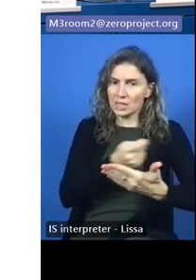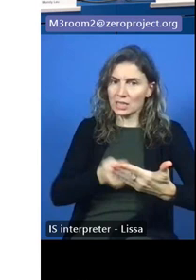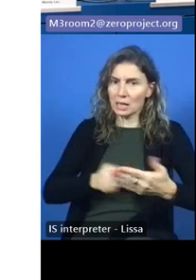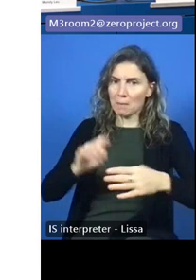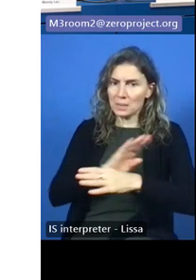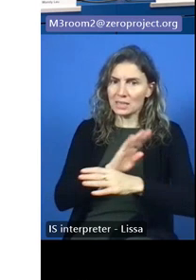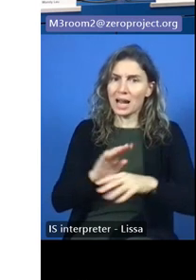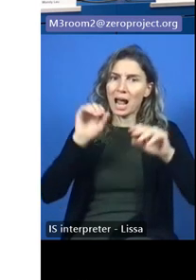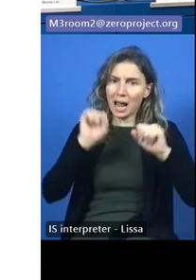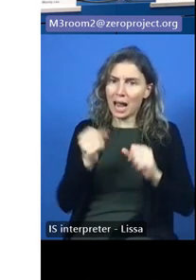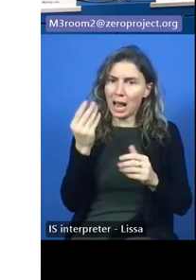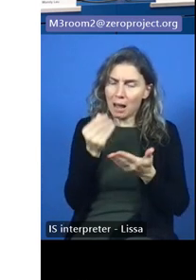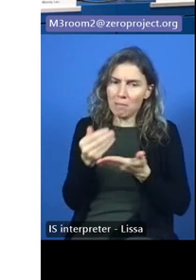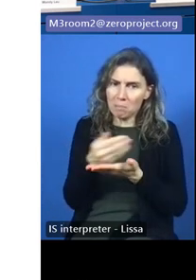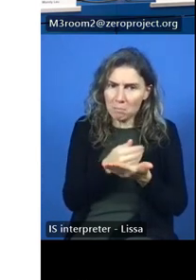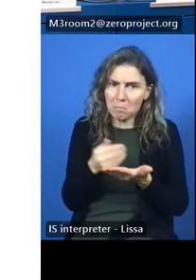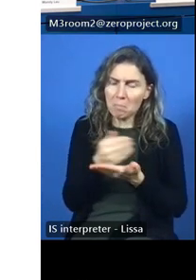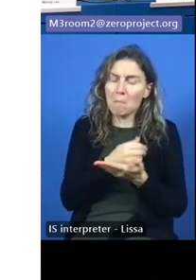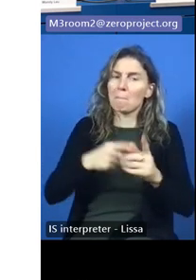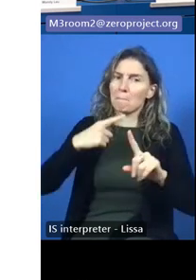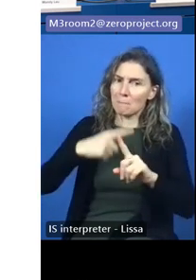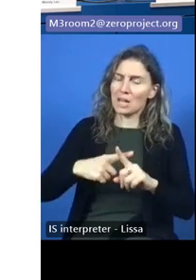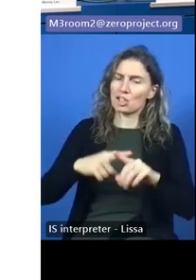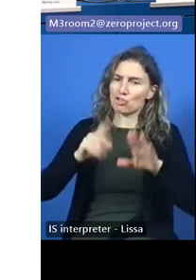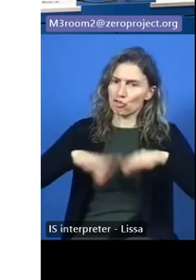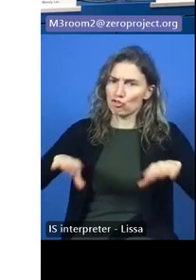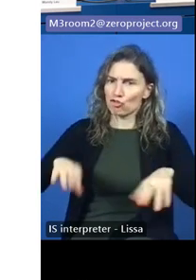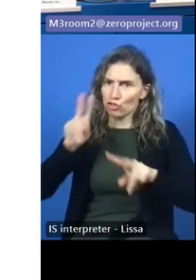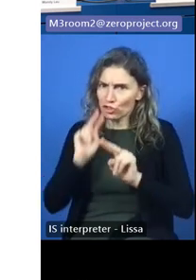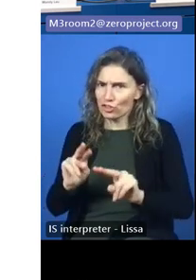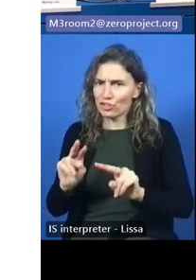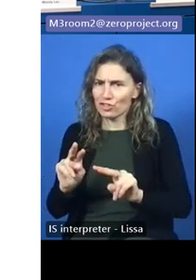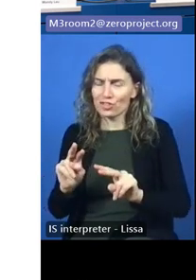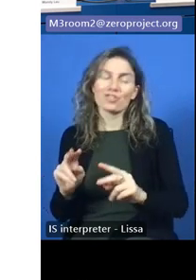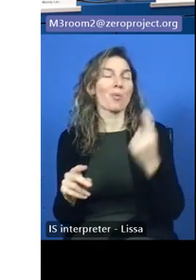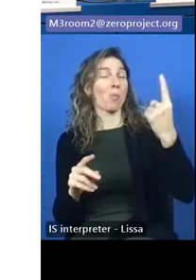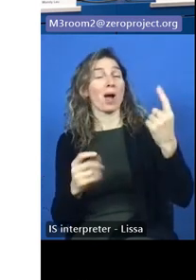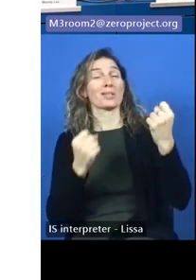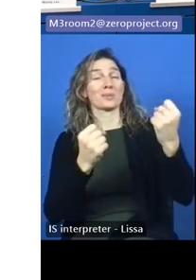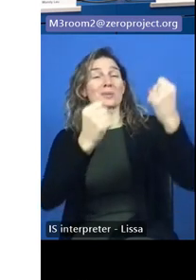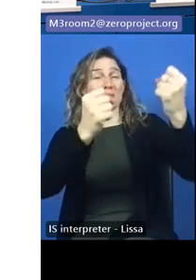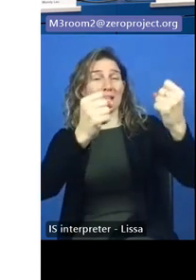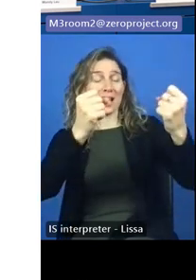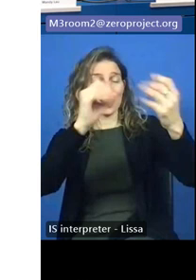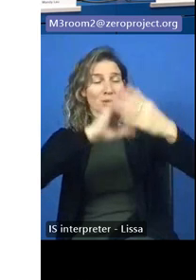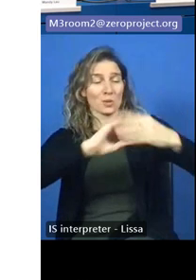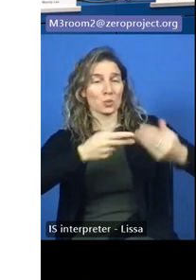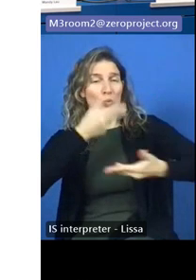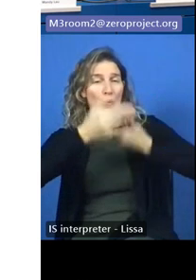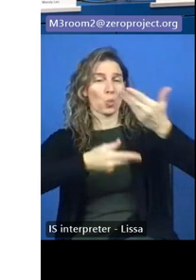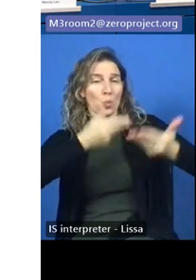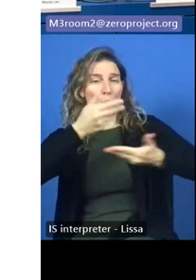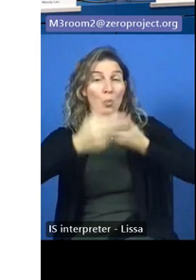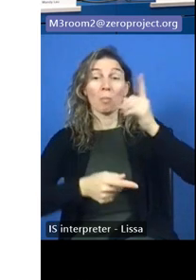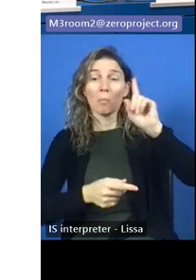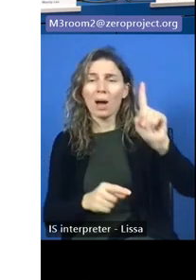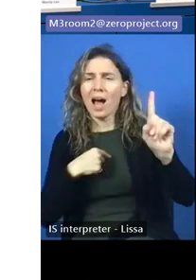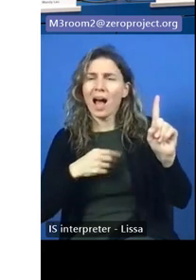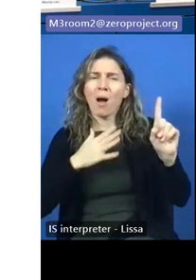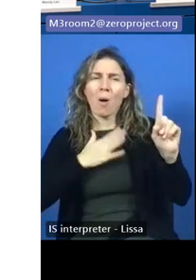money and take care of herself and her children. That is one success story. My aim with this initiative is to tell the story of so many